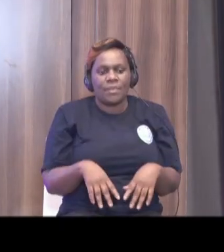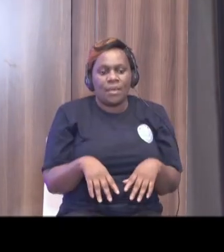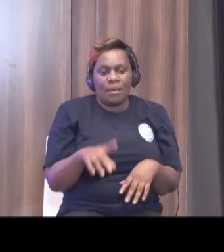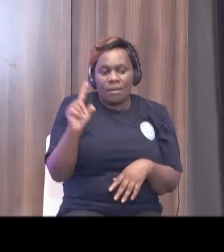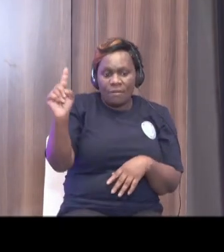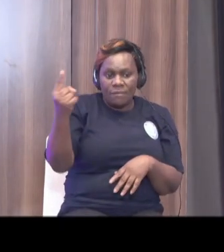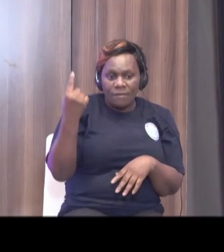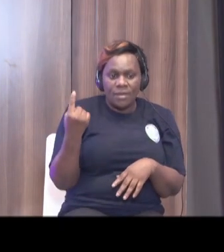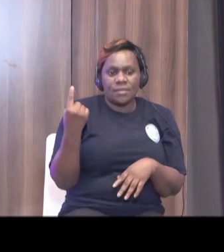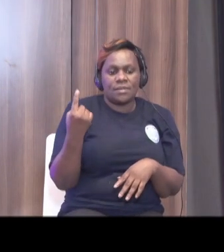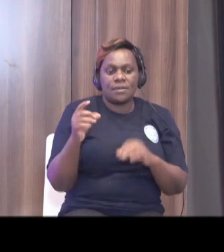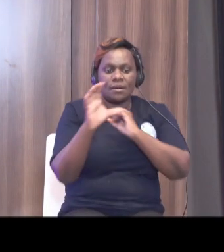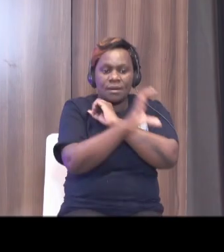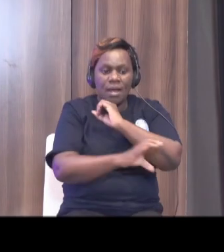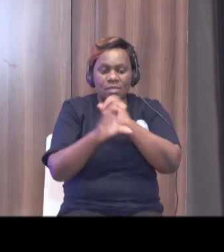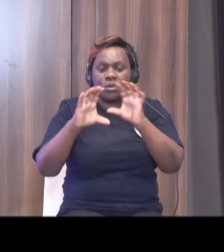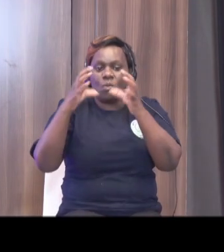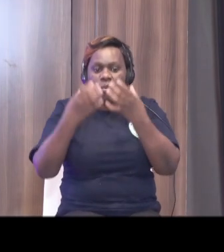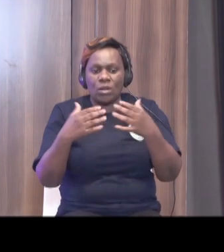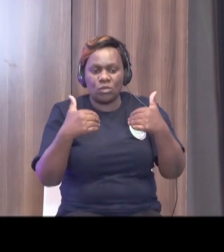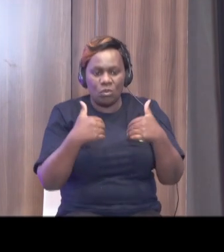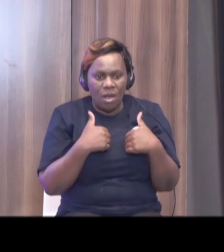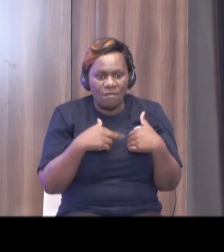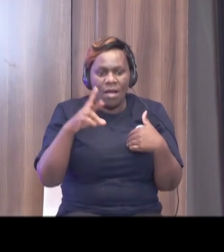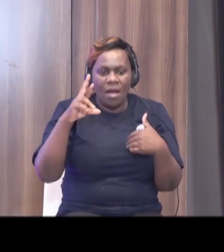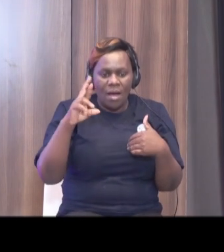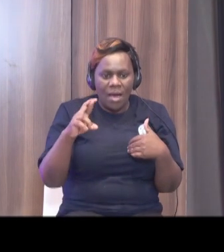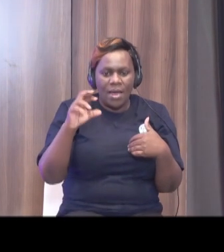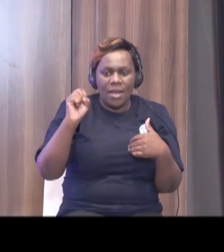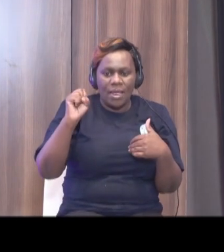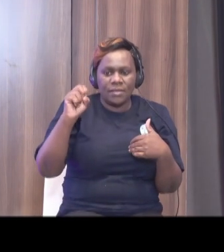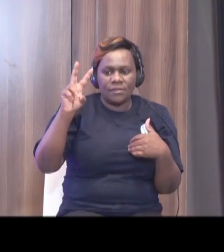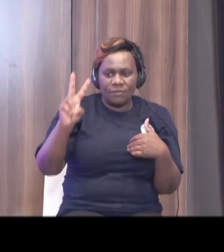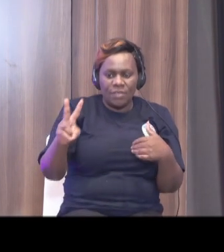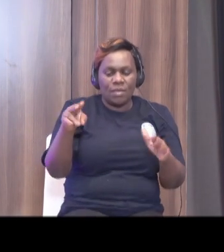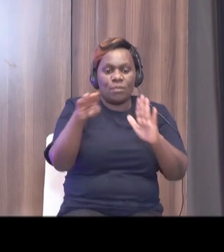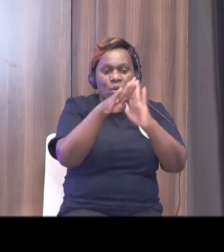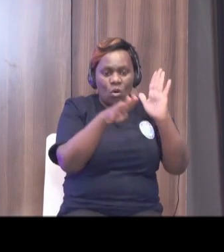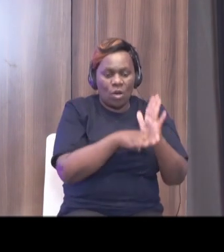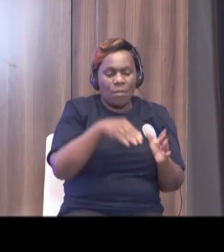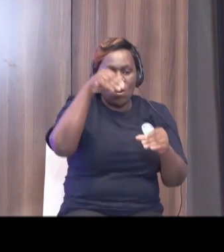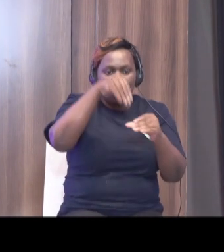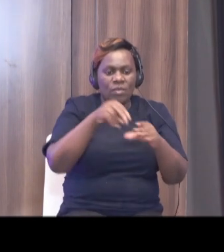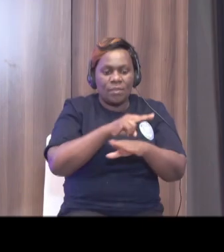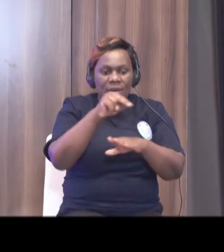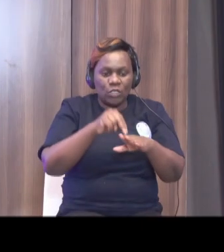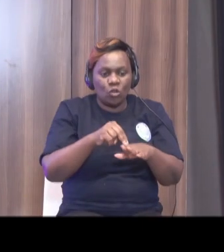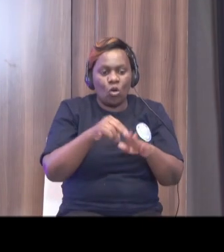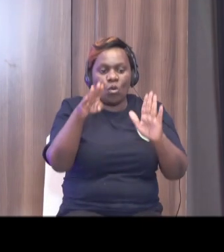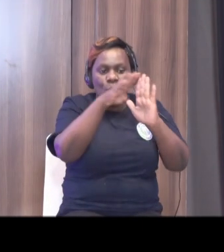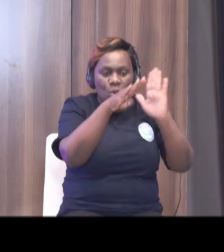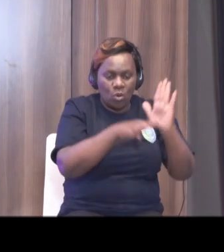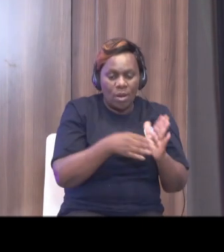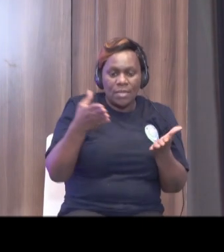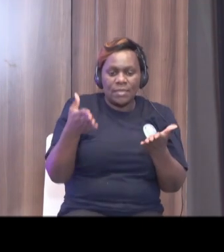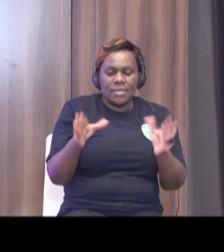the first country in the world to have an RSV maternal immunization program, the vaccine inside the national program. And this